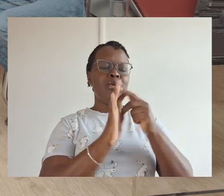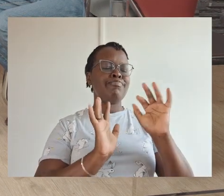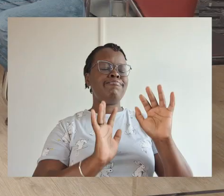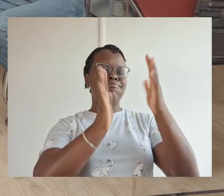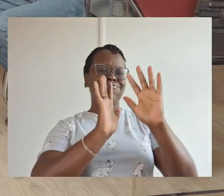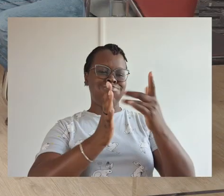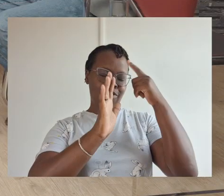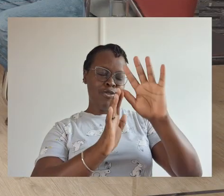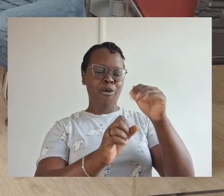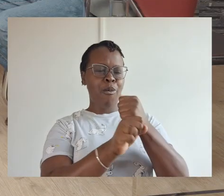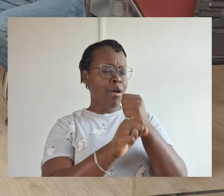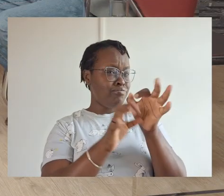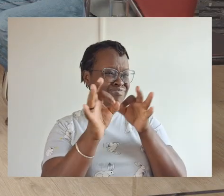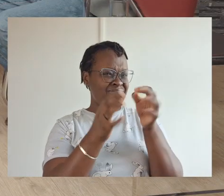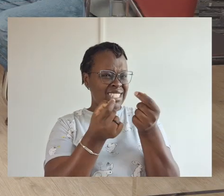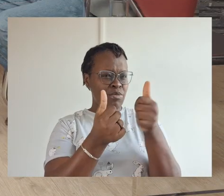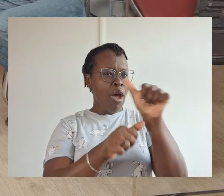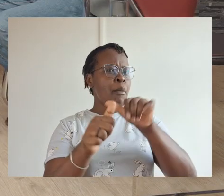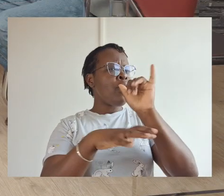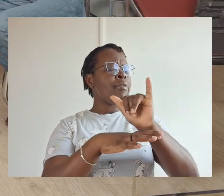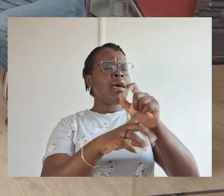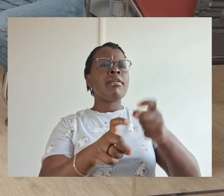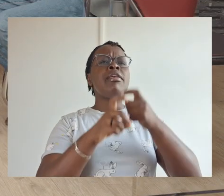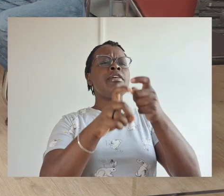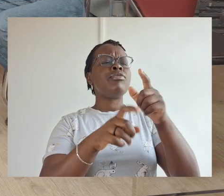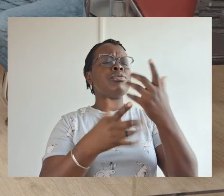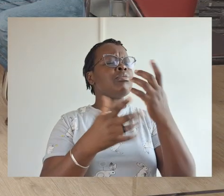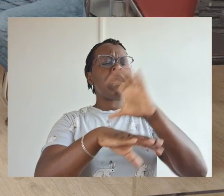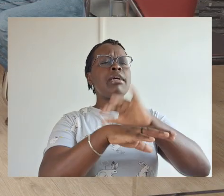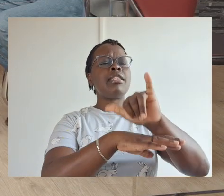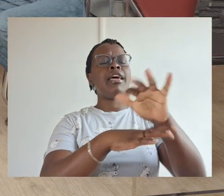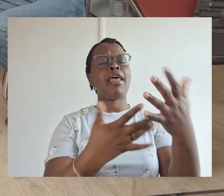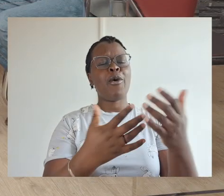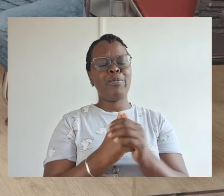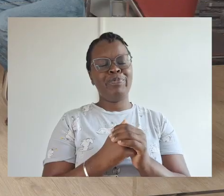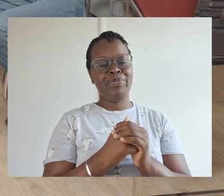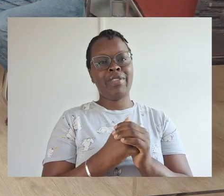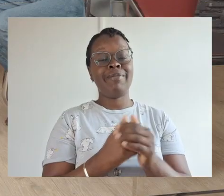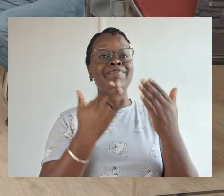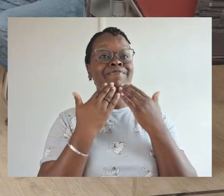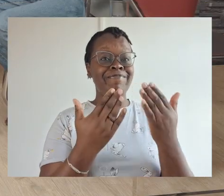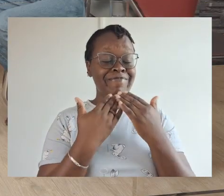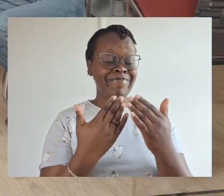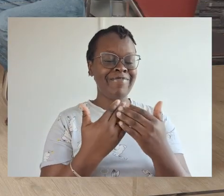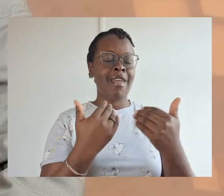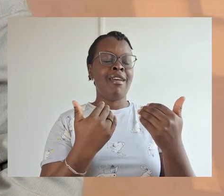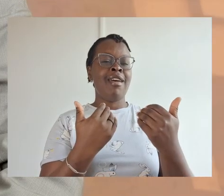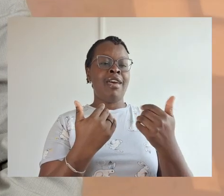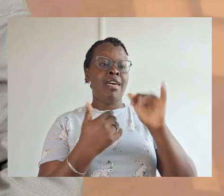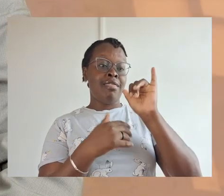to young refugees. Tell us a bit about that and how that came about, include some of your work as well. Thank you for having